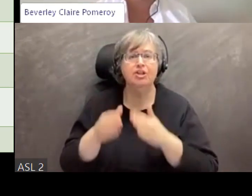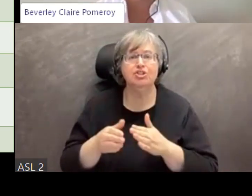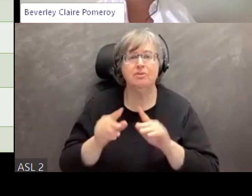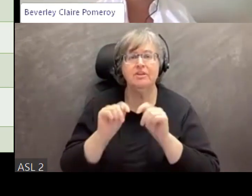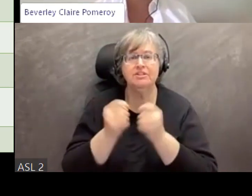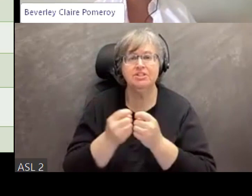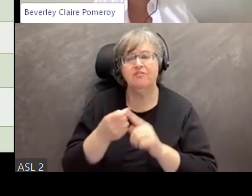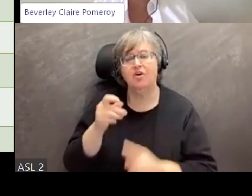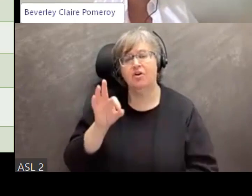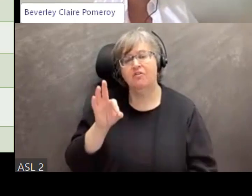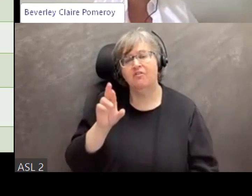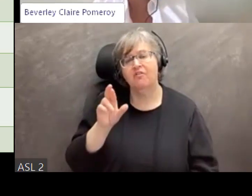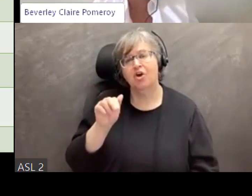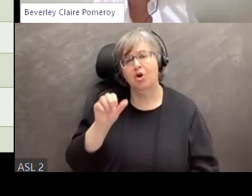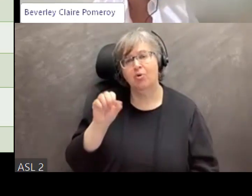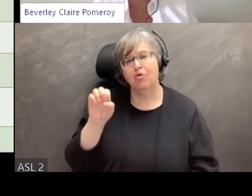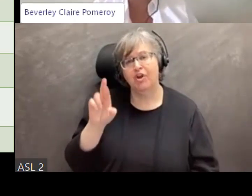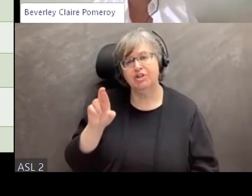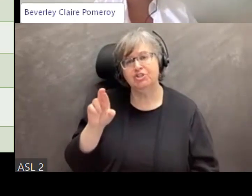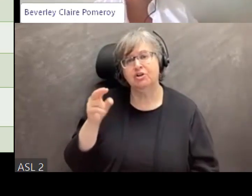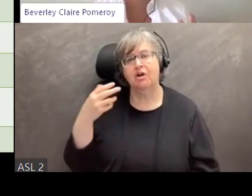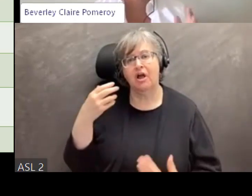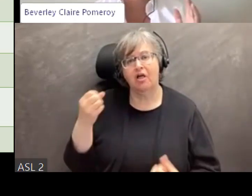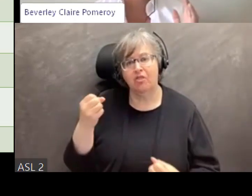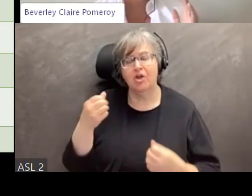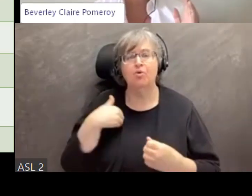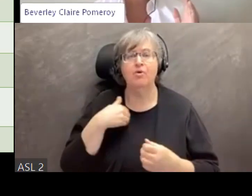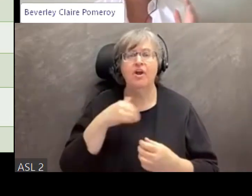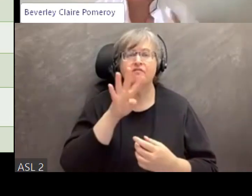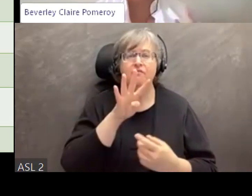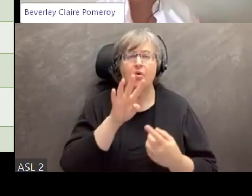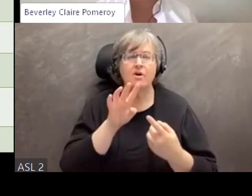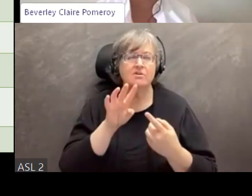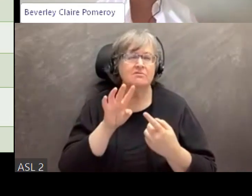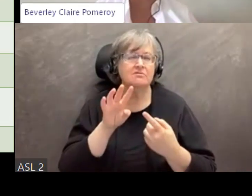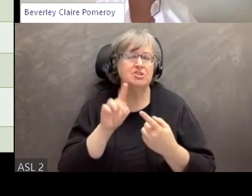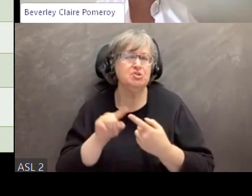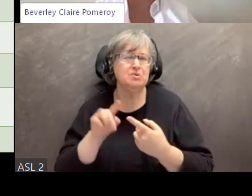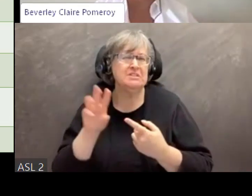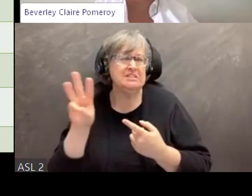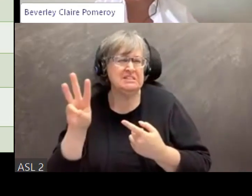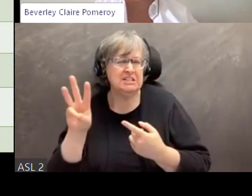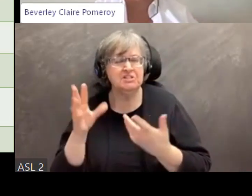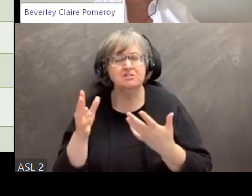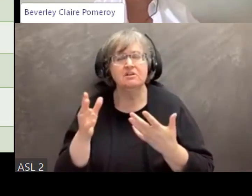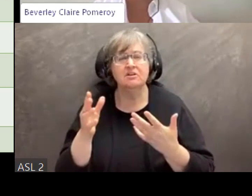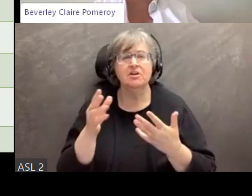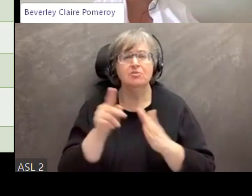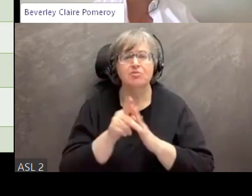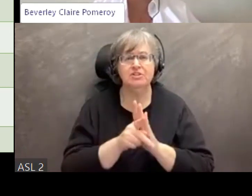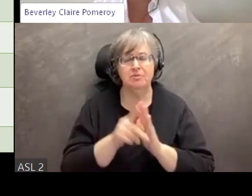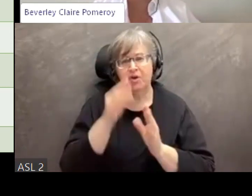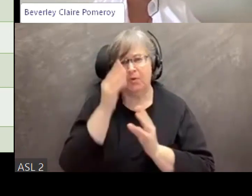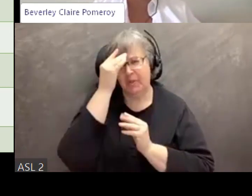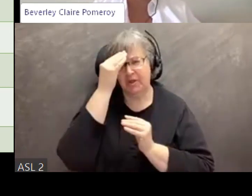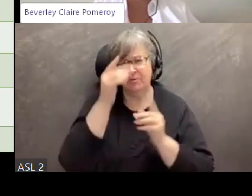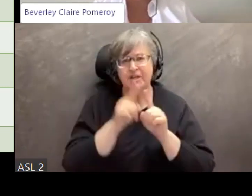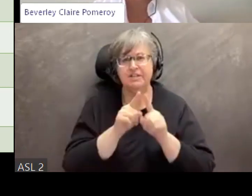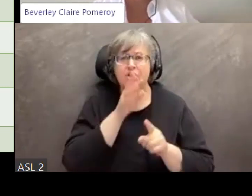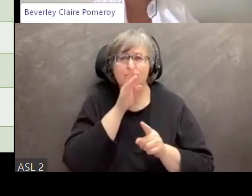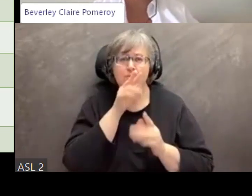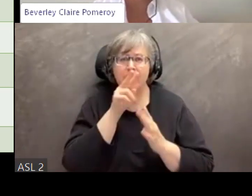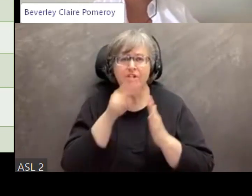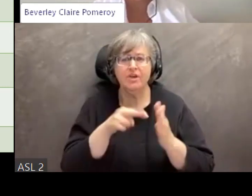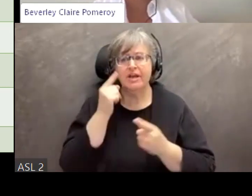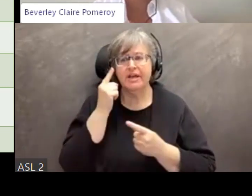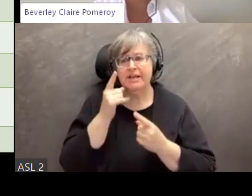Fraser Health, it's really sort of evolved from 4 to 6 principles that we consider. So when you're thinking of